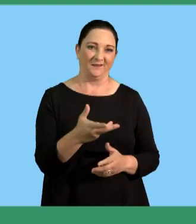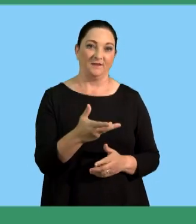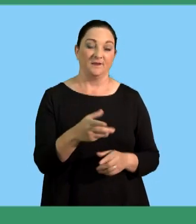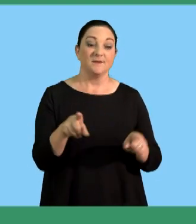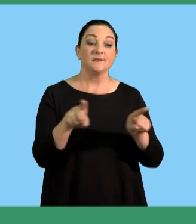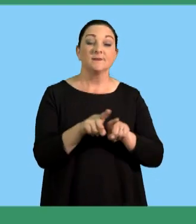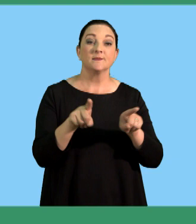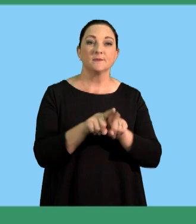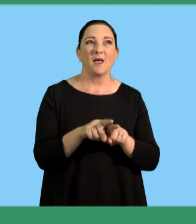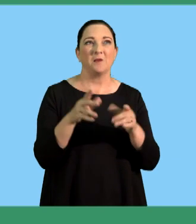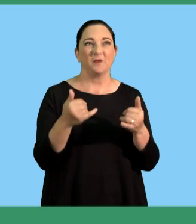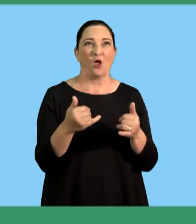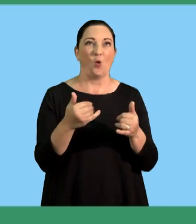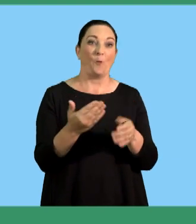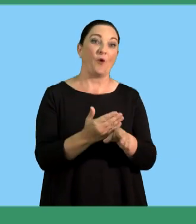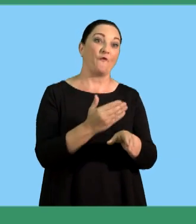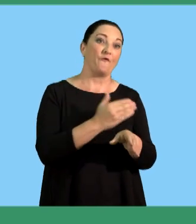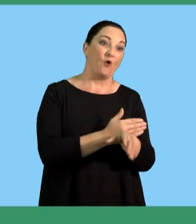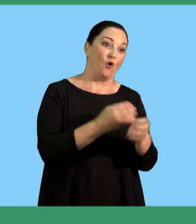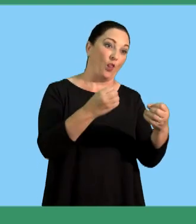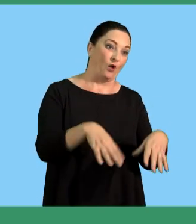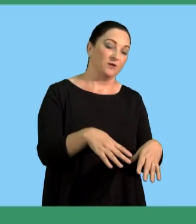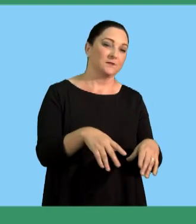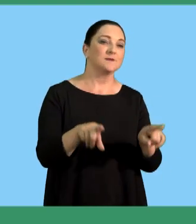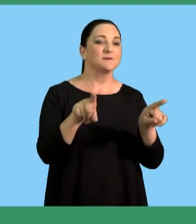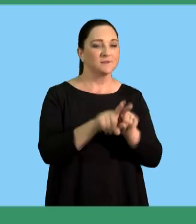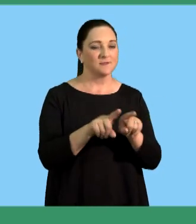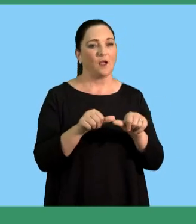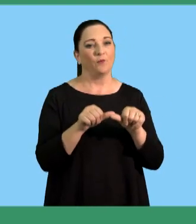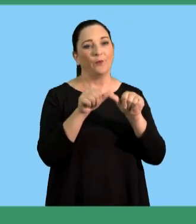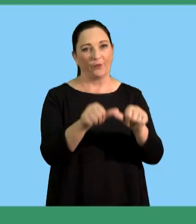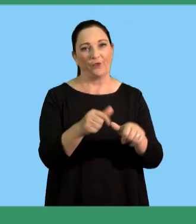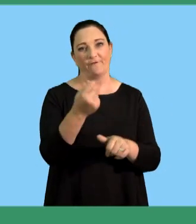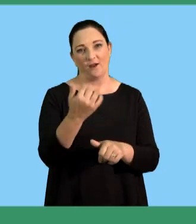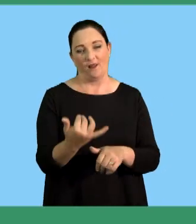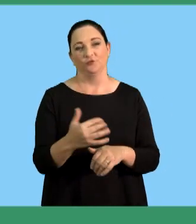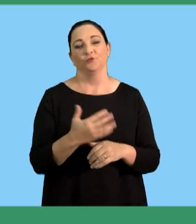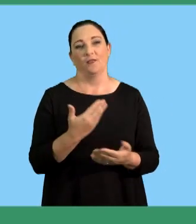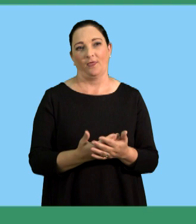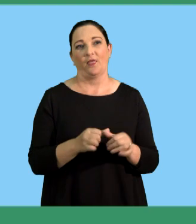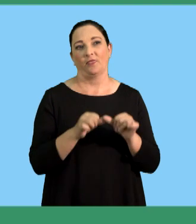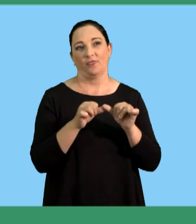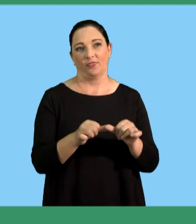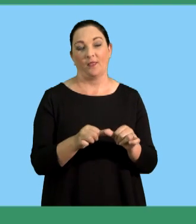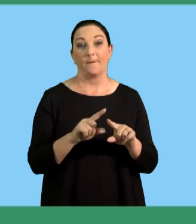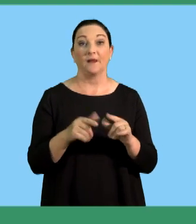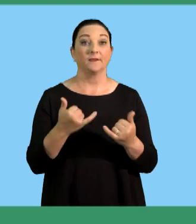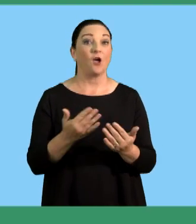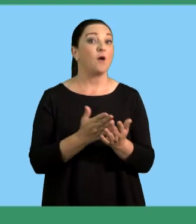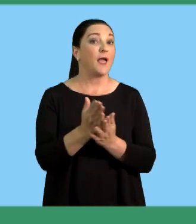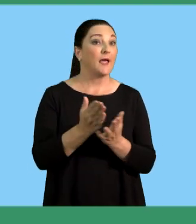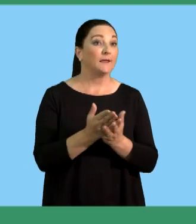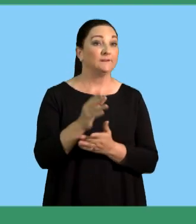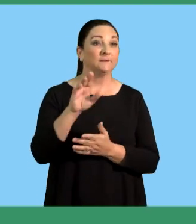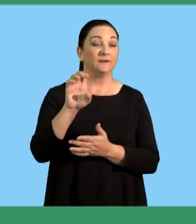be returned to the same financial position before the occurrence of the loss. Then we have the term excess. Excess, what do we